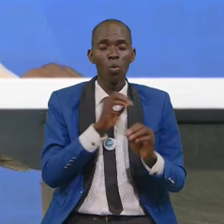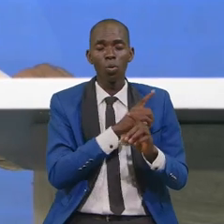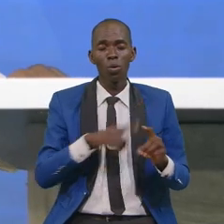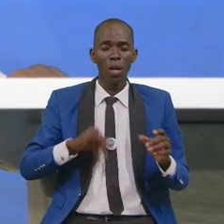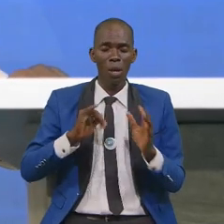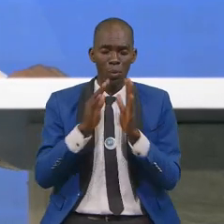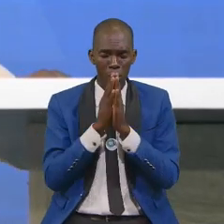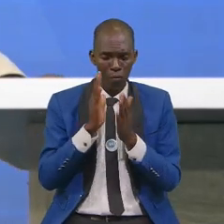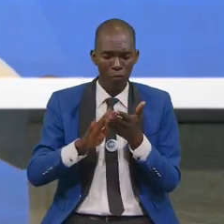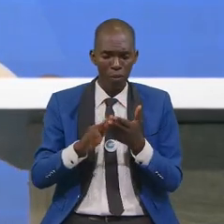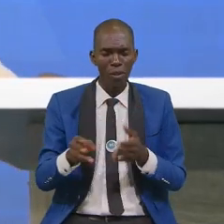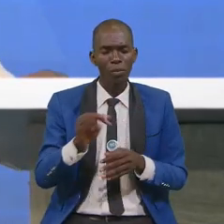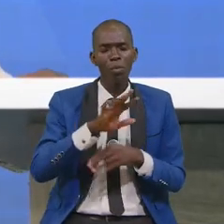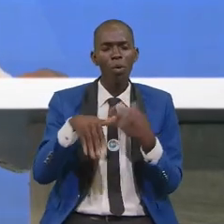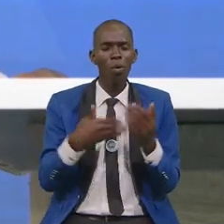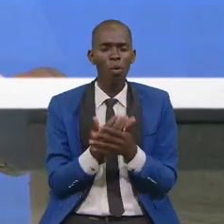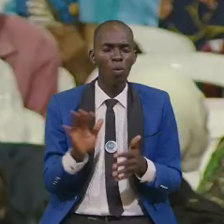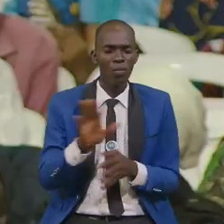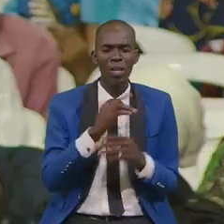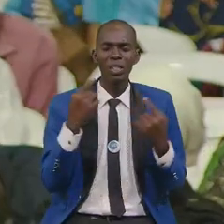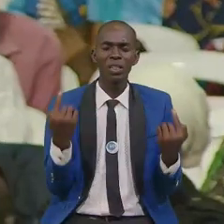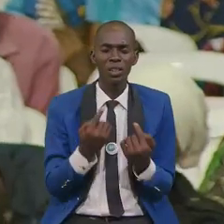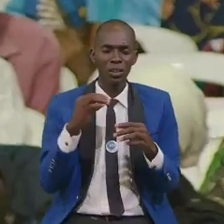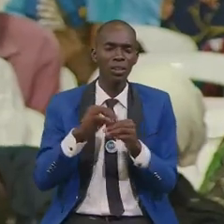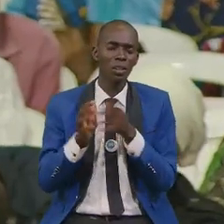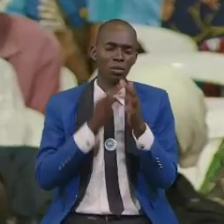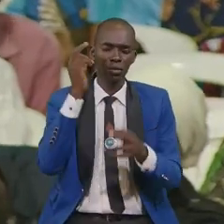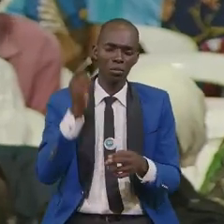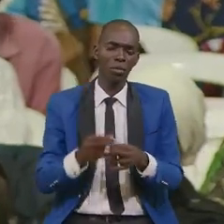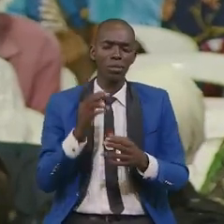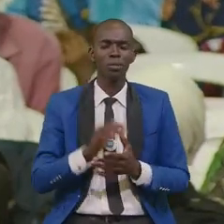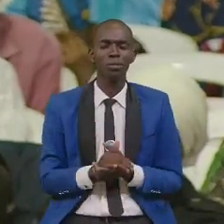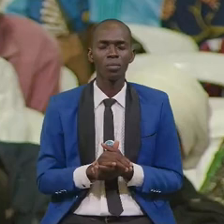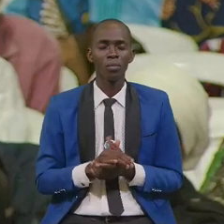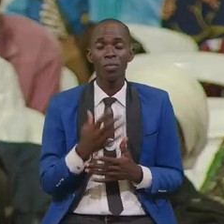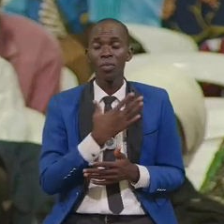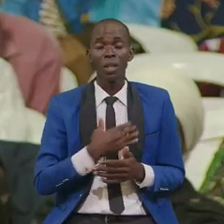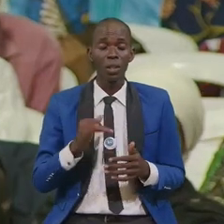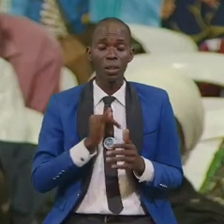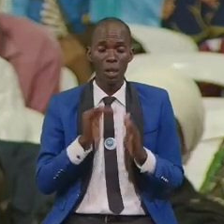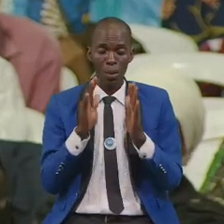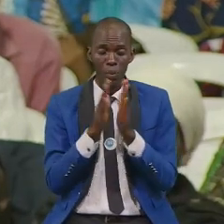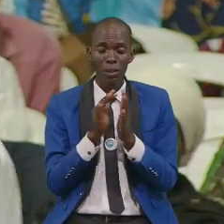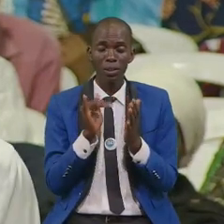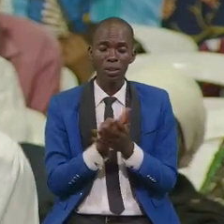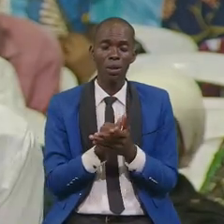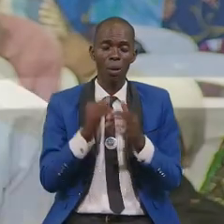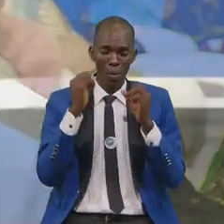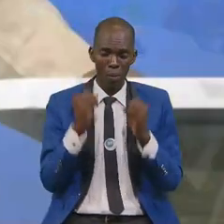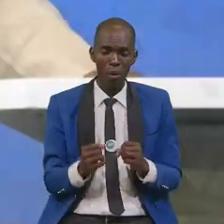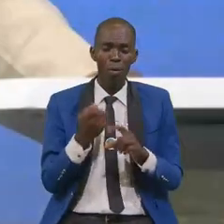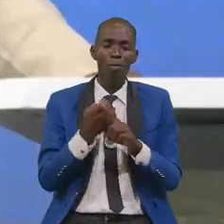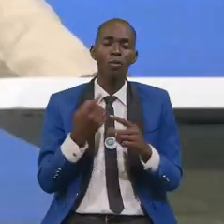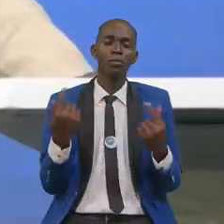all their sins in Jesus' name. And I pray the power of sin will